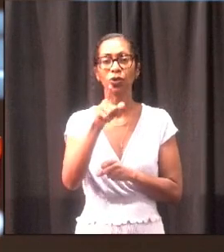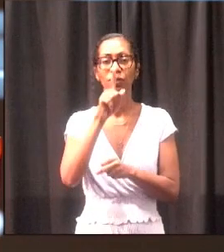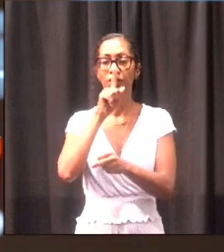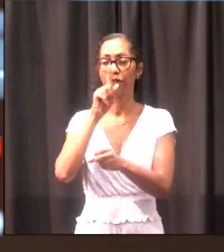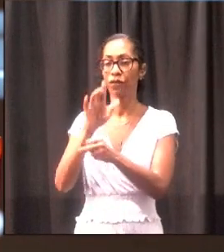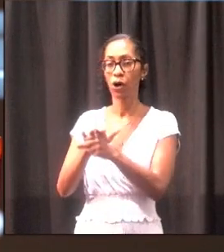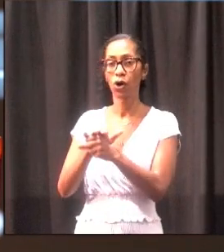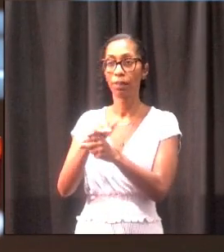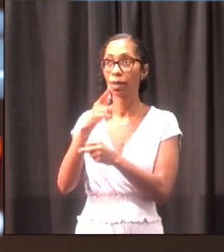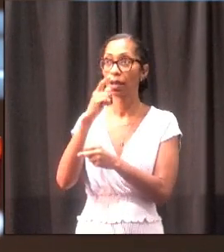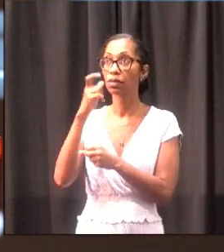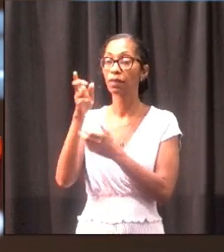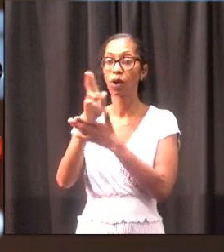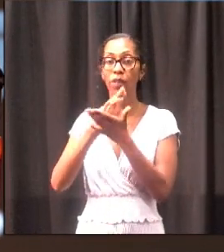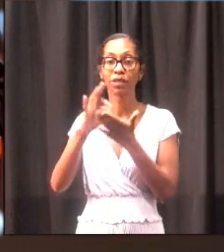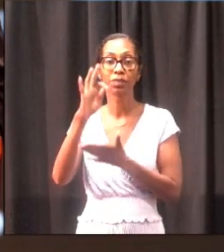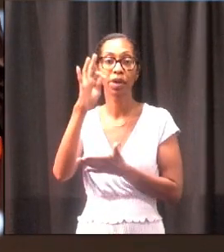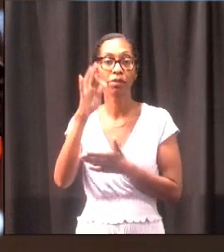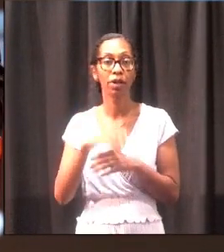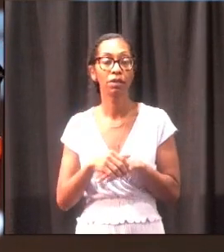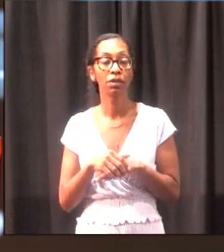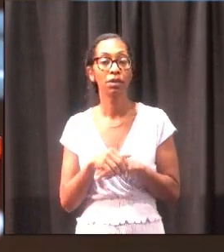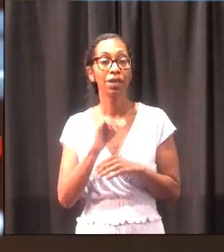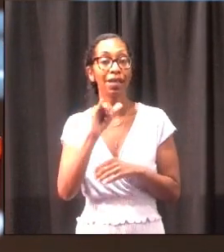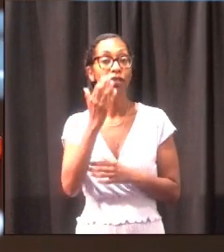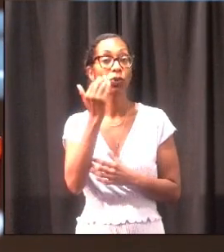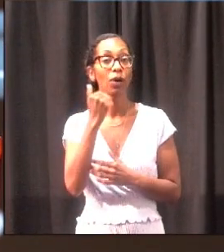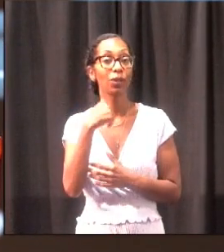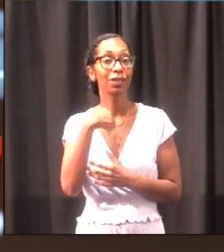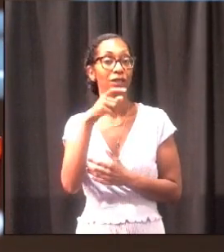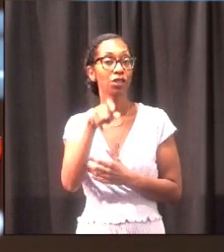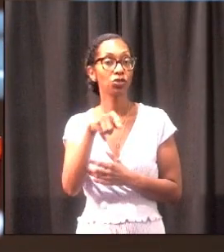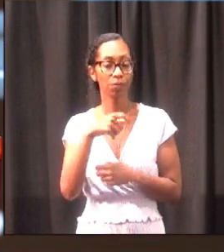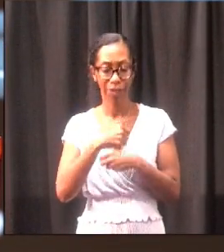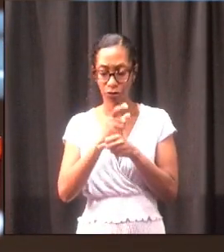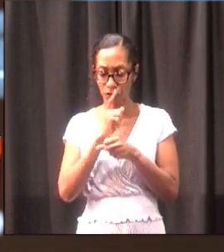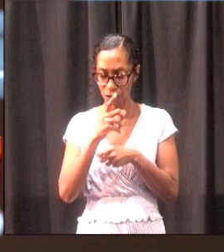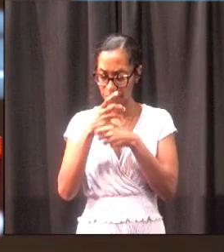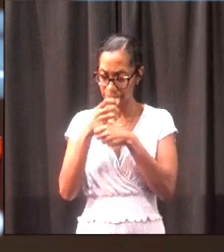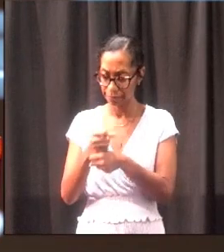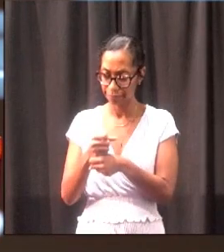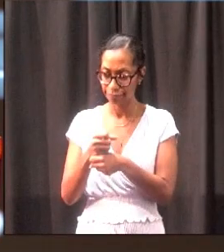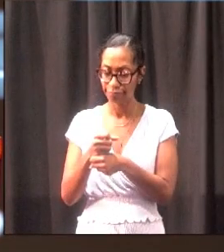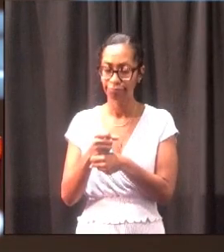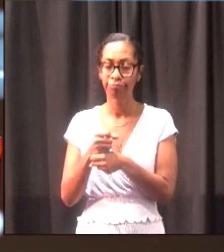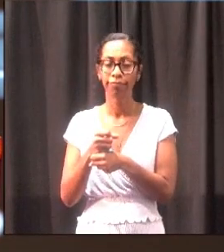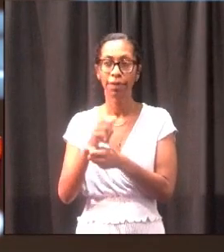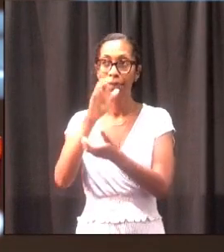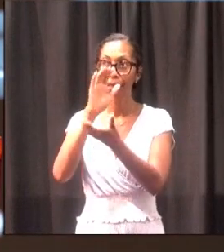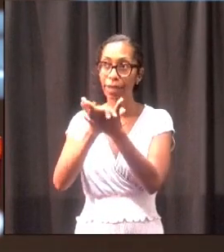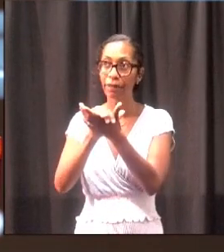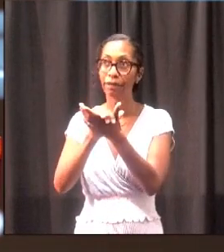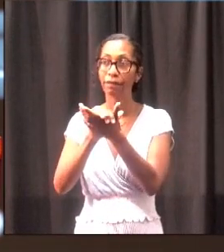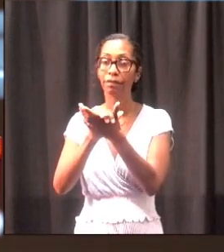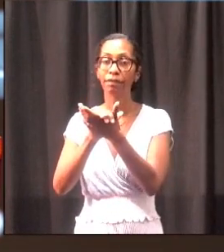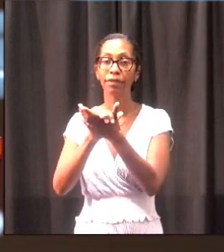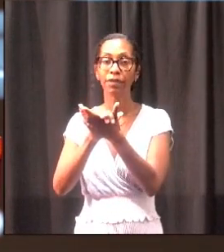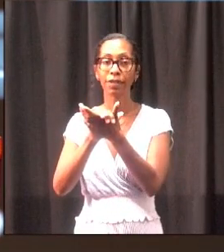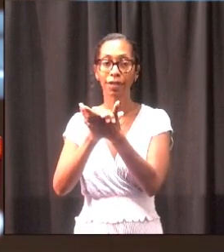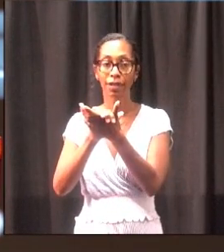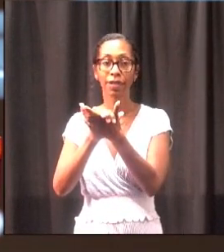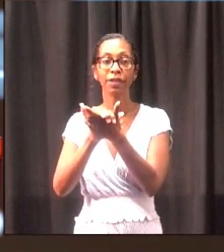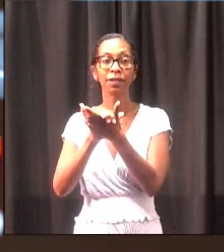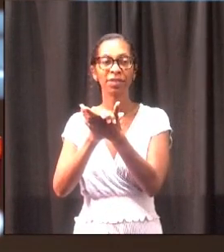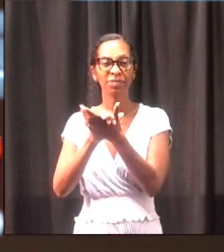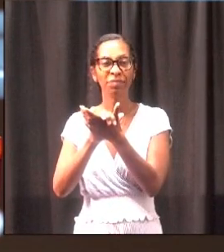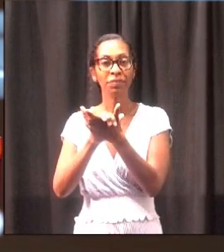through the Holy Spirit. That's why we need to hold fast. We need to stand firm in what we know God is